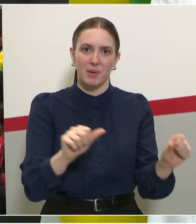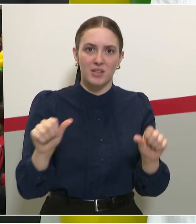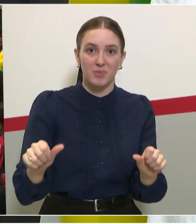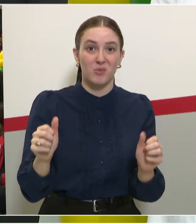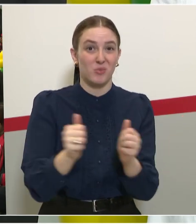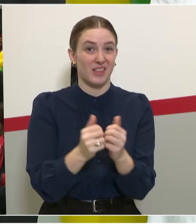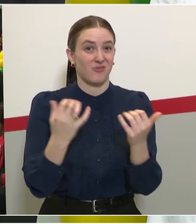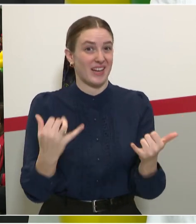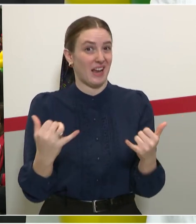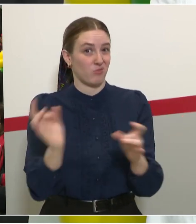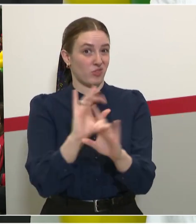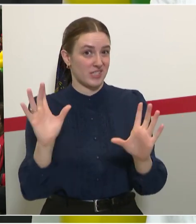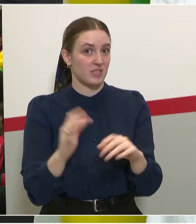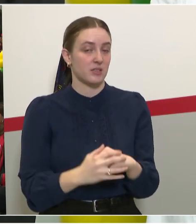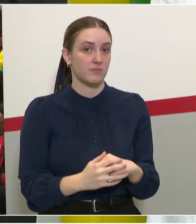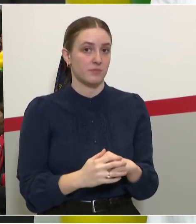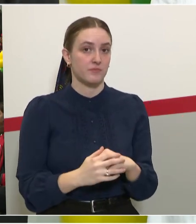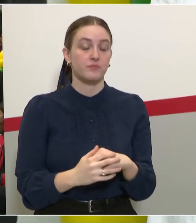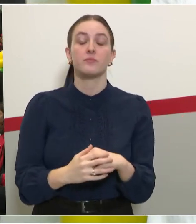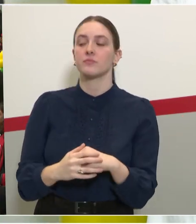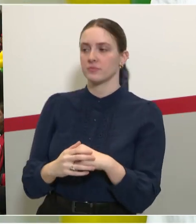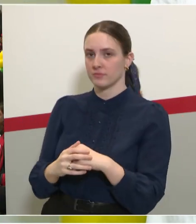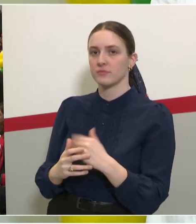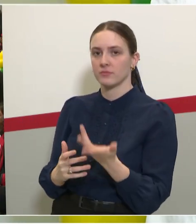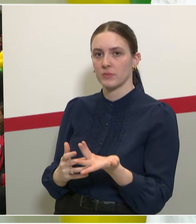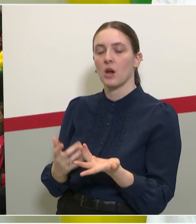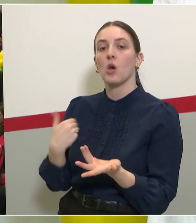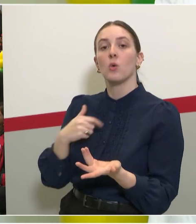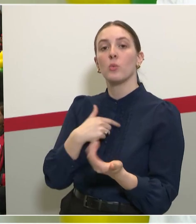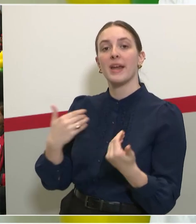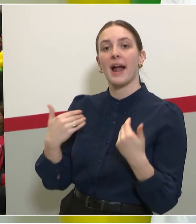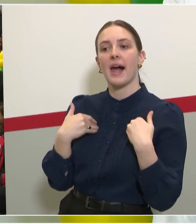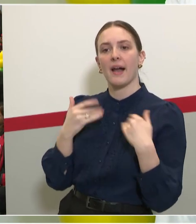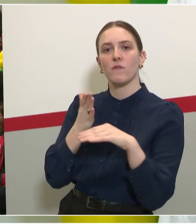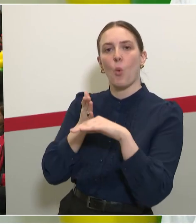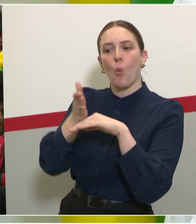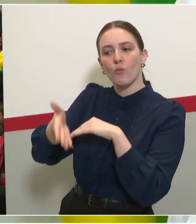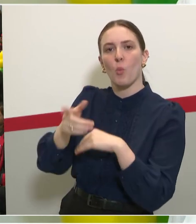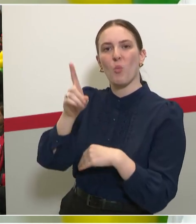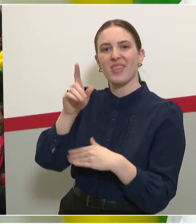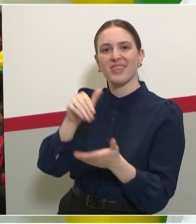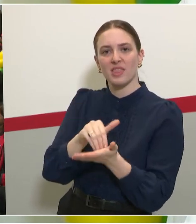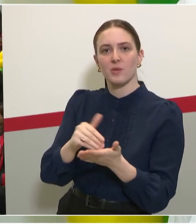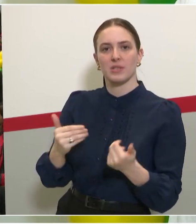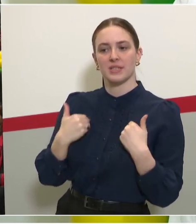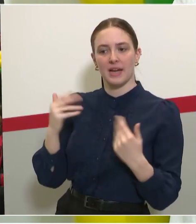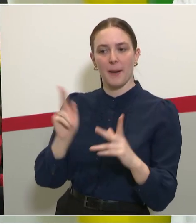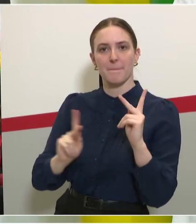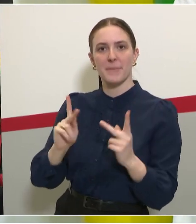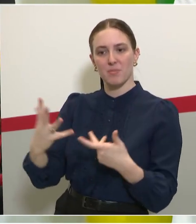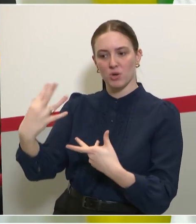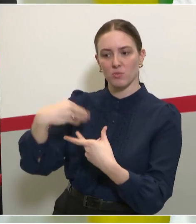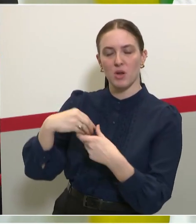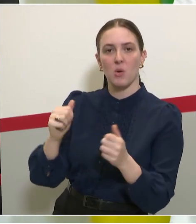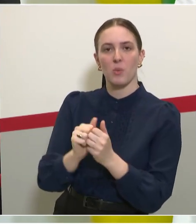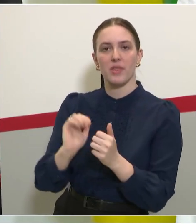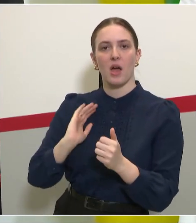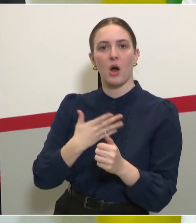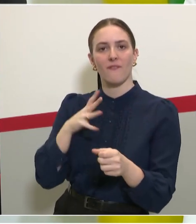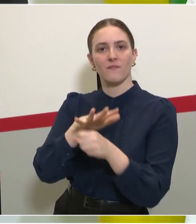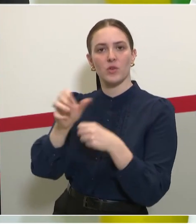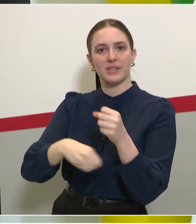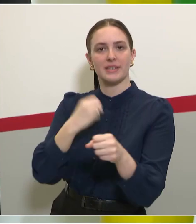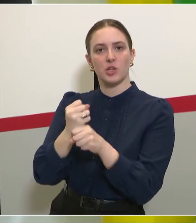current crisis? So we have over 1,000 young people right now that are in our year-round internship